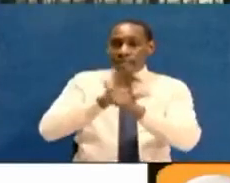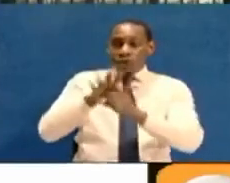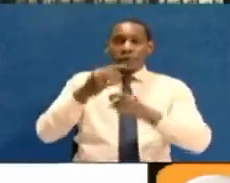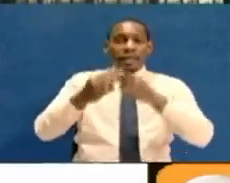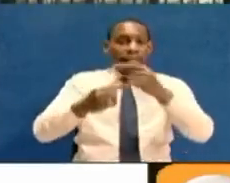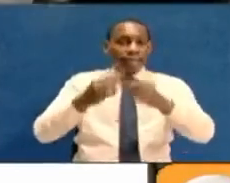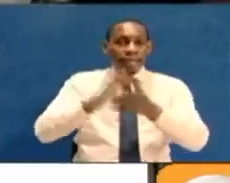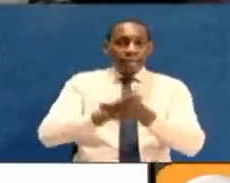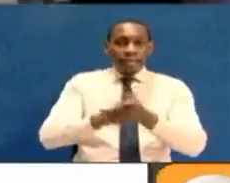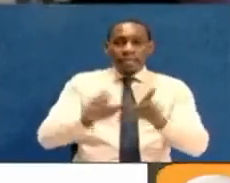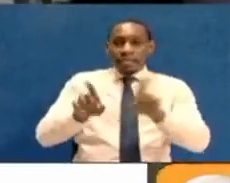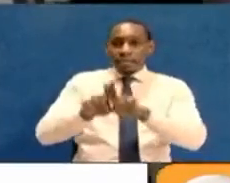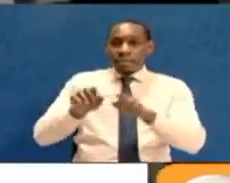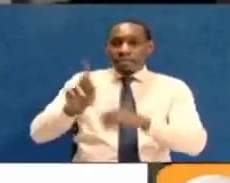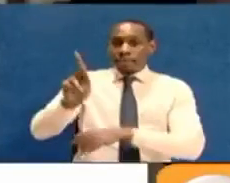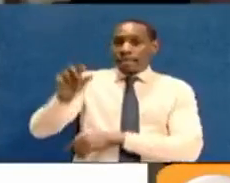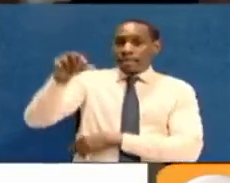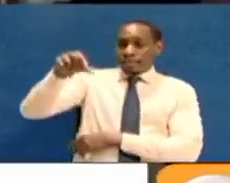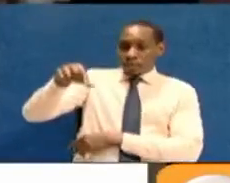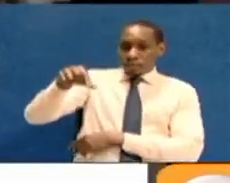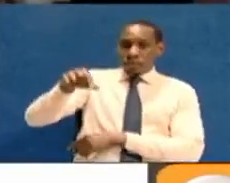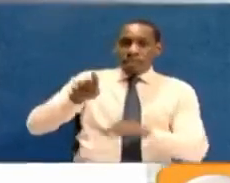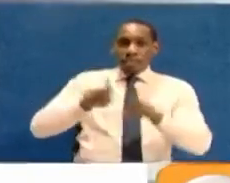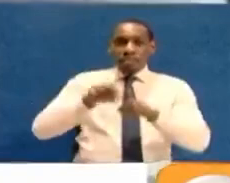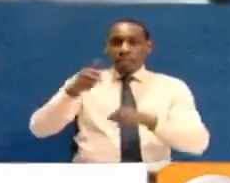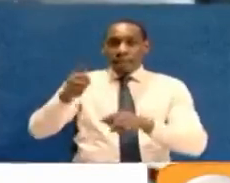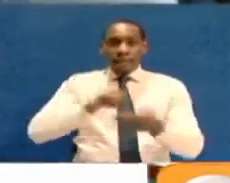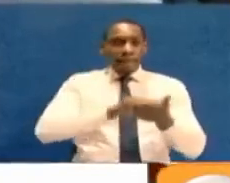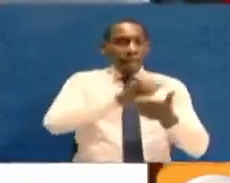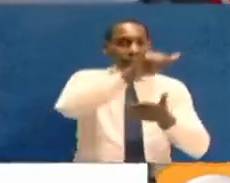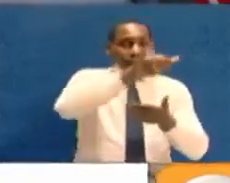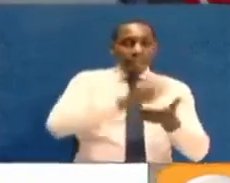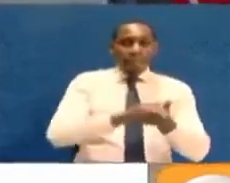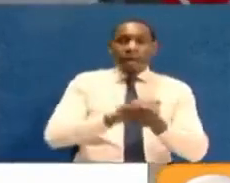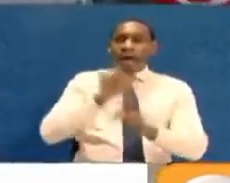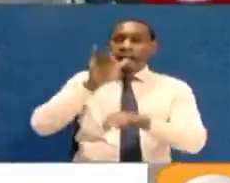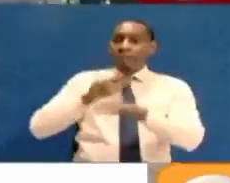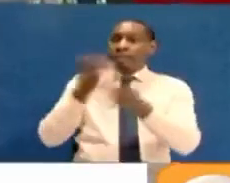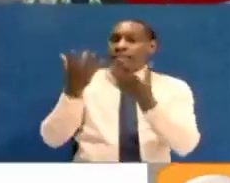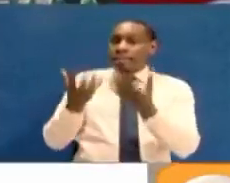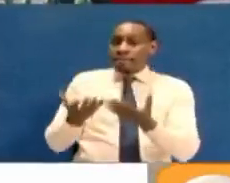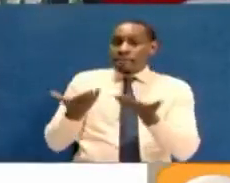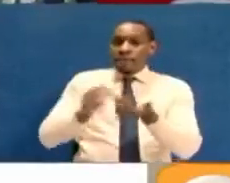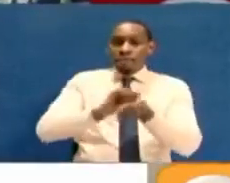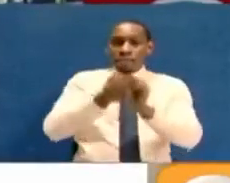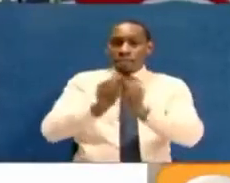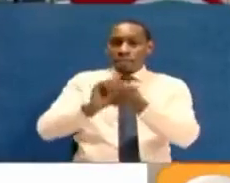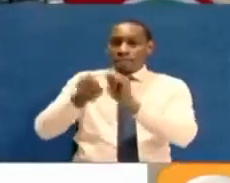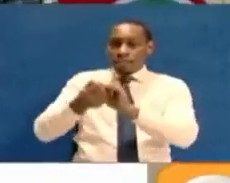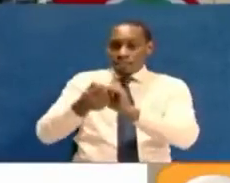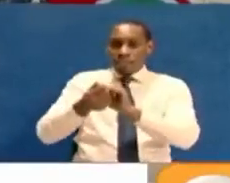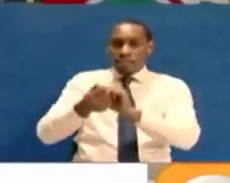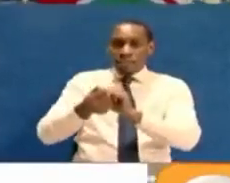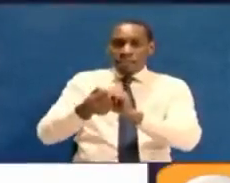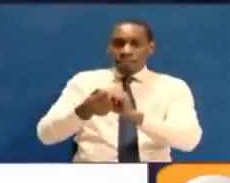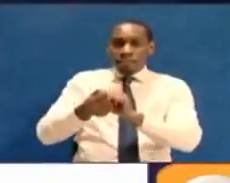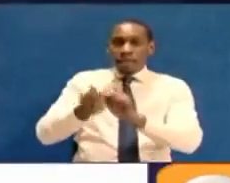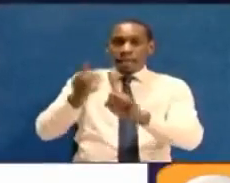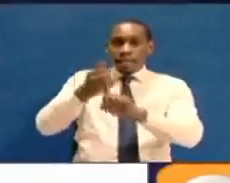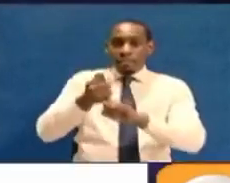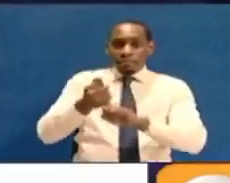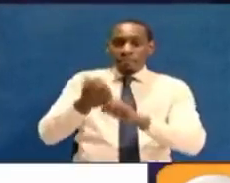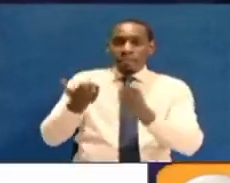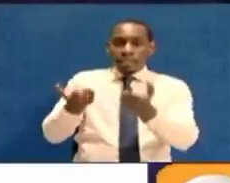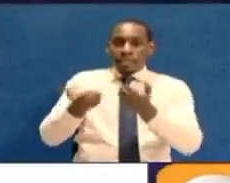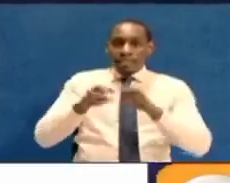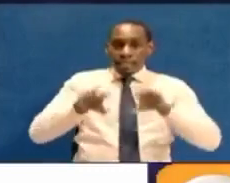COVID-19 pandemic. As a result, Kenya Airways, like its peers, has been taking a beating and is now repurposing to meet the new demands of the market.